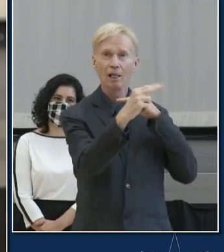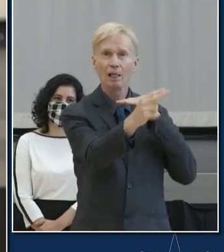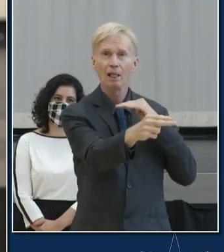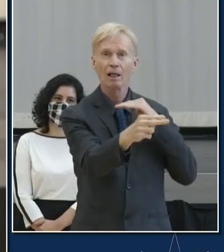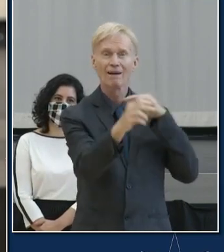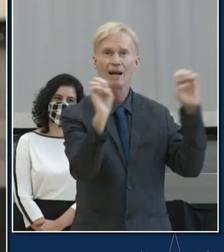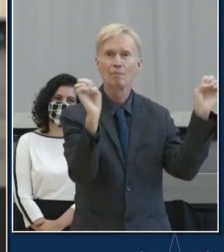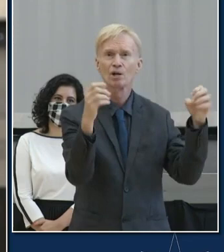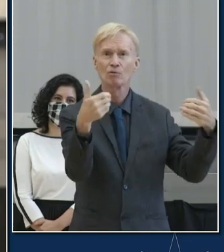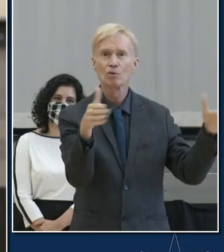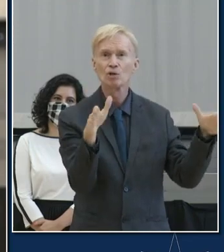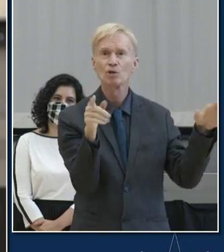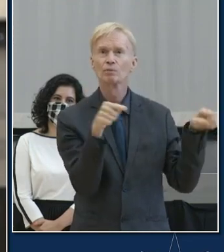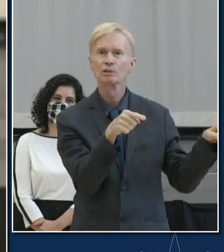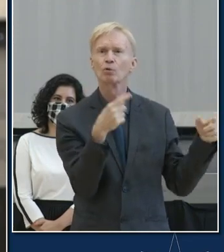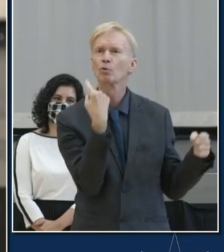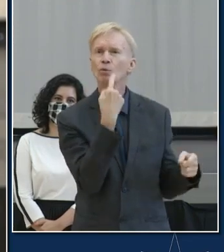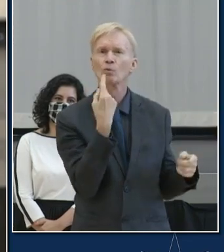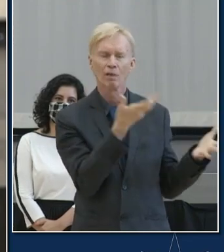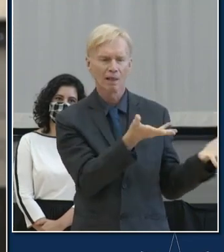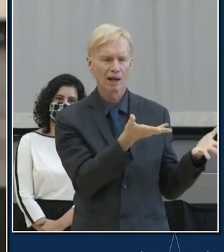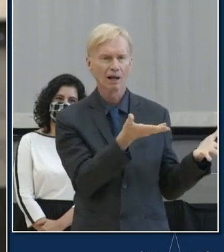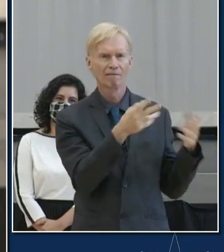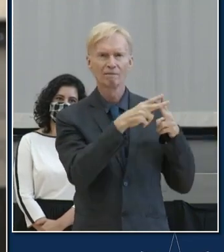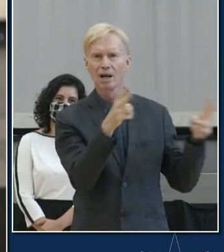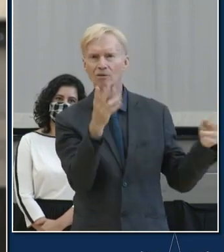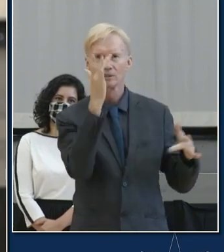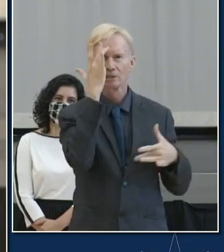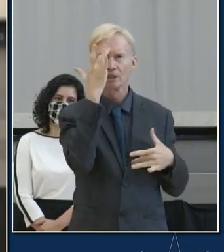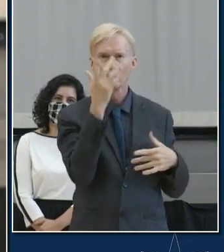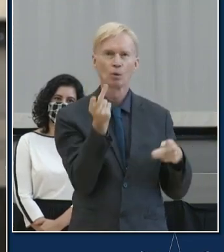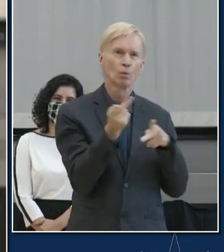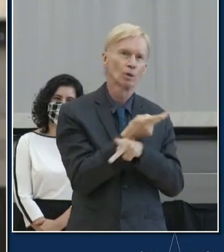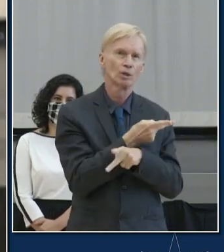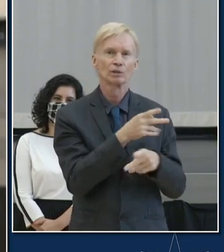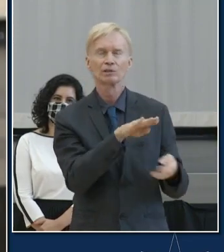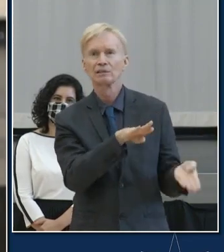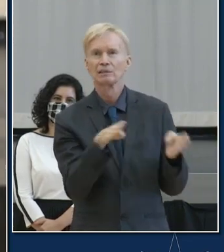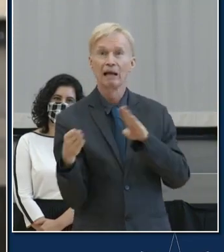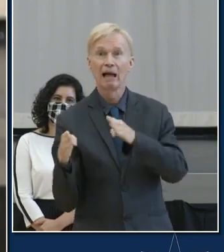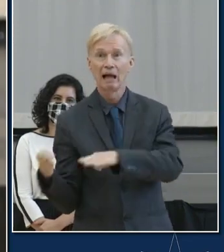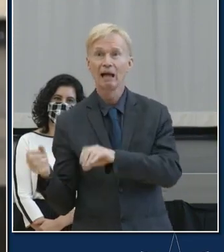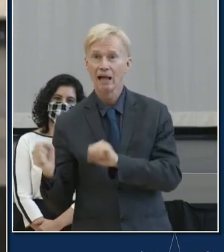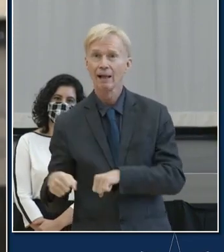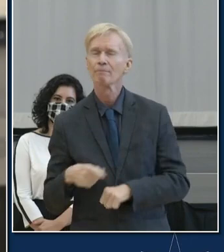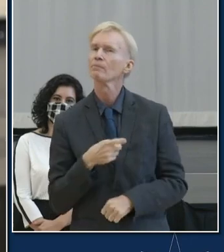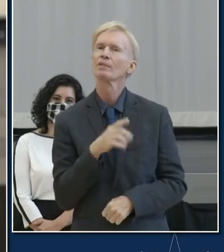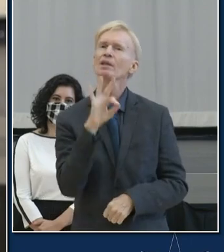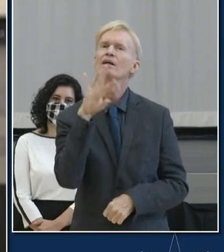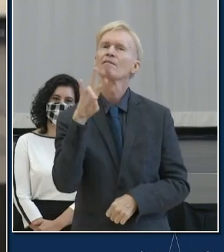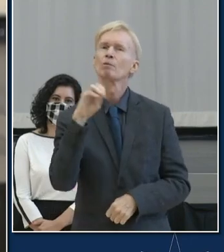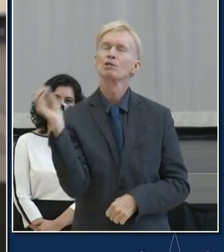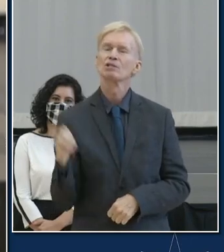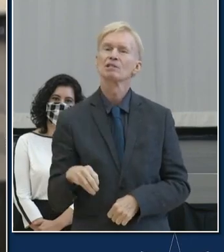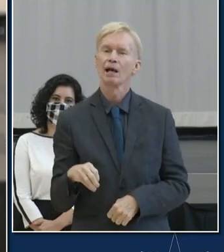into emergency rooms and being very sick or worse, dying, 97%